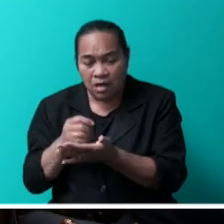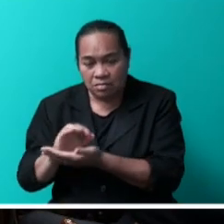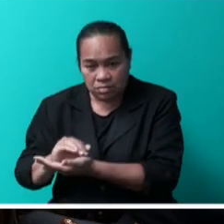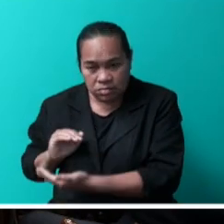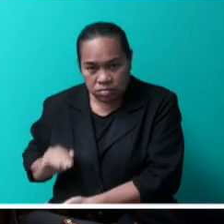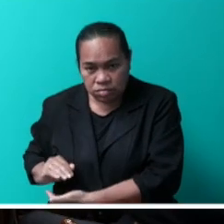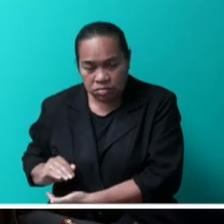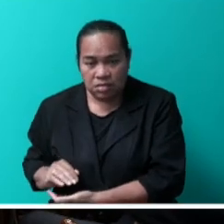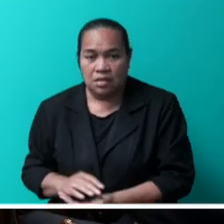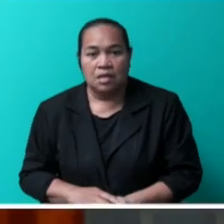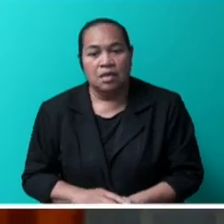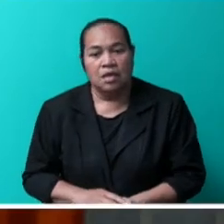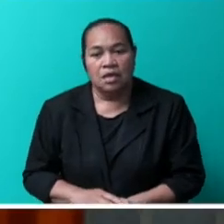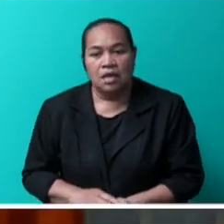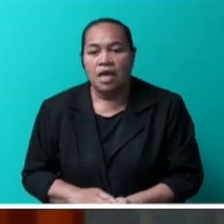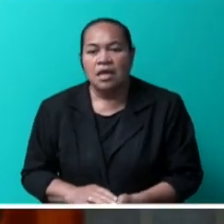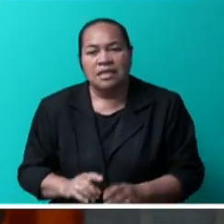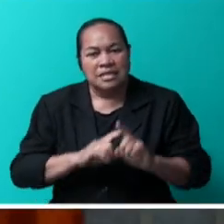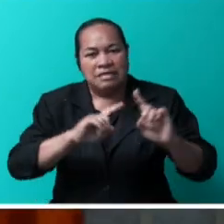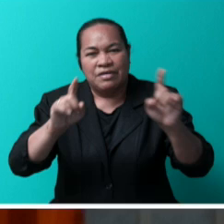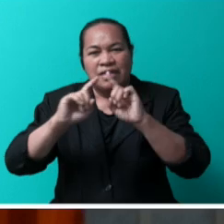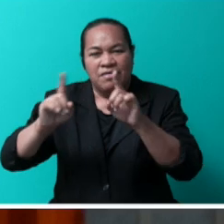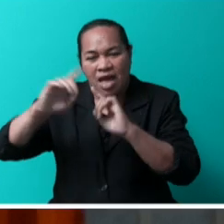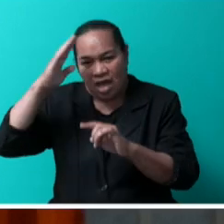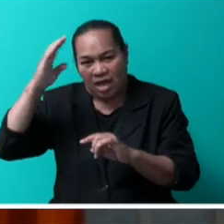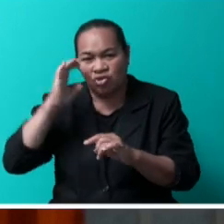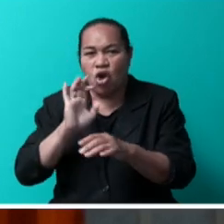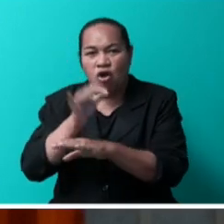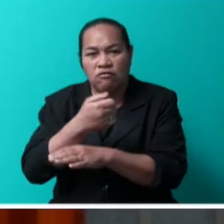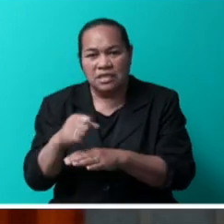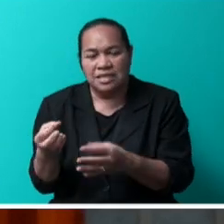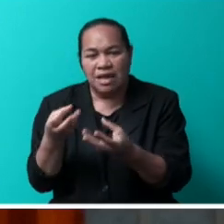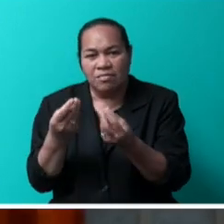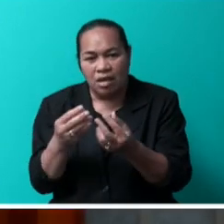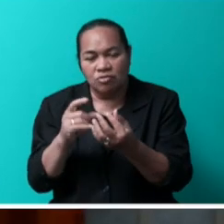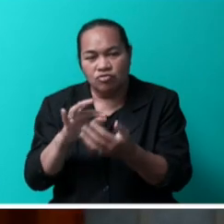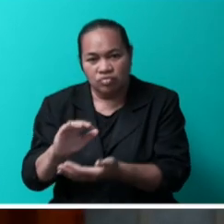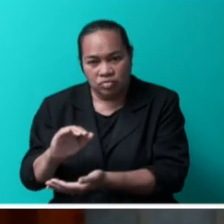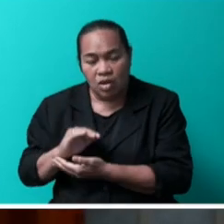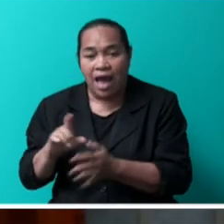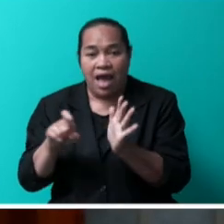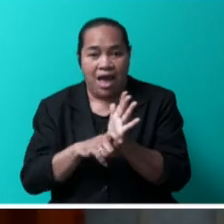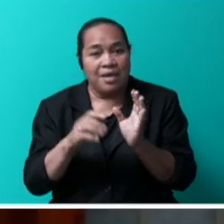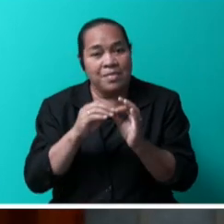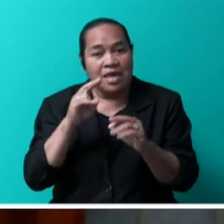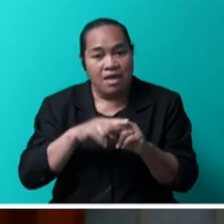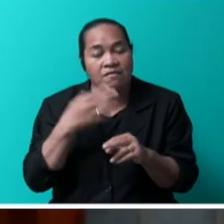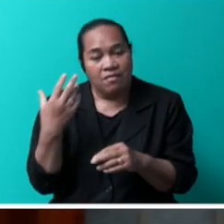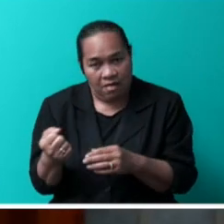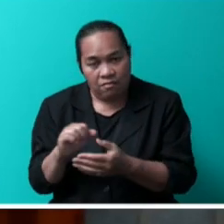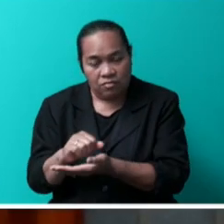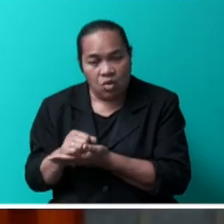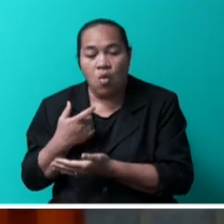of foreign currencies and overseas assets held by the Reserve Bank of Fiji to